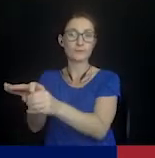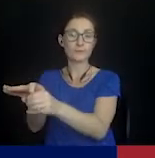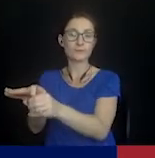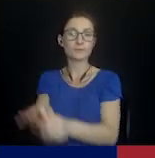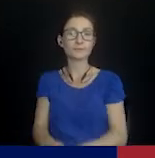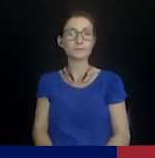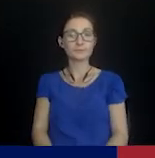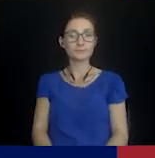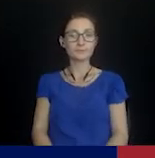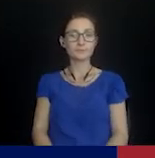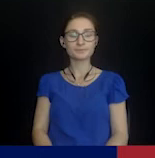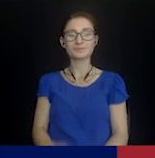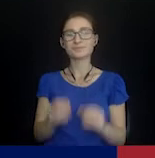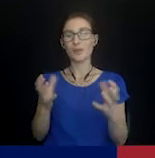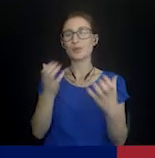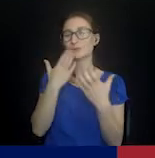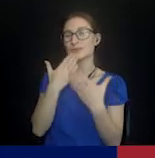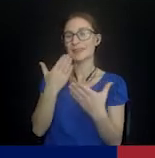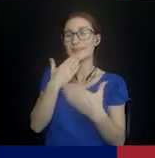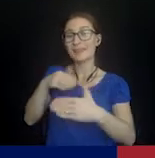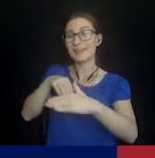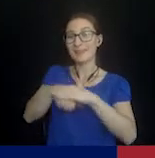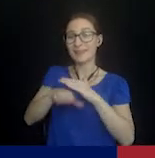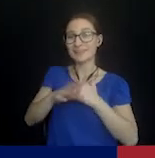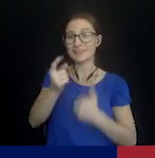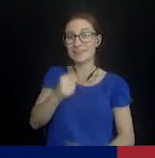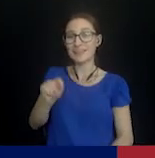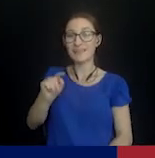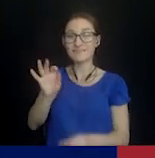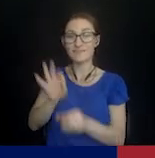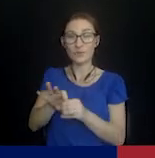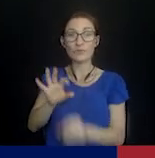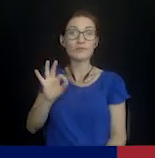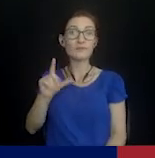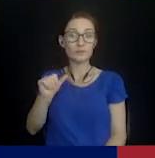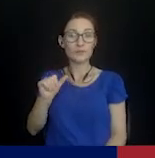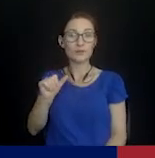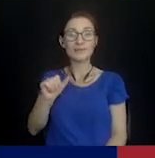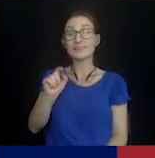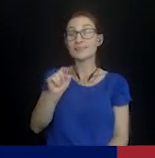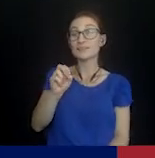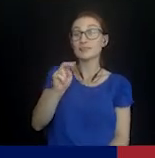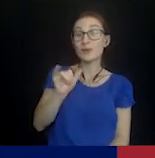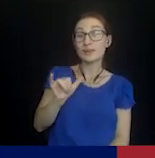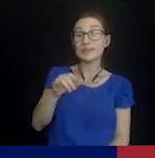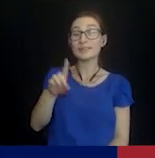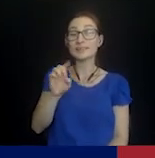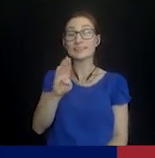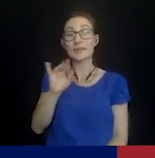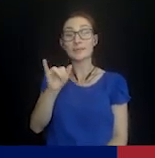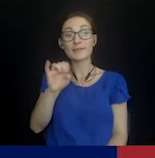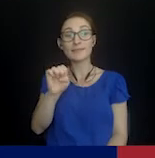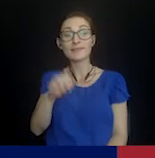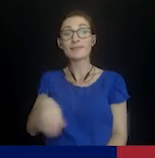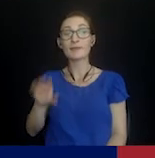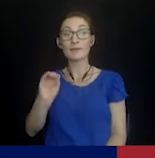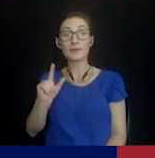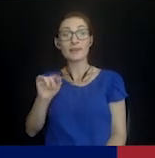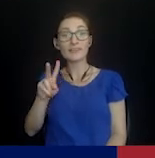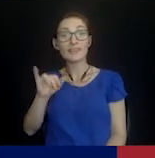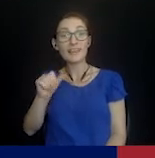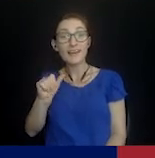the polls. And I want to thank Access the Vote Florida, Tony and Debbie